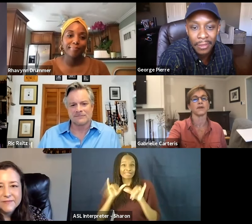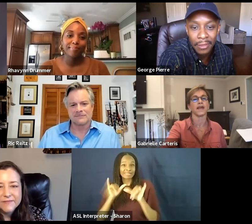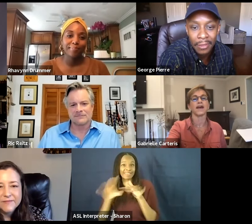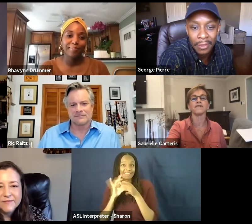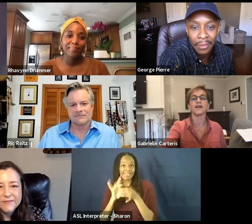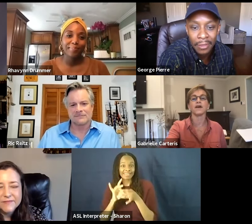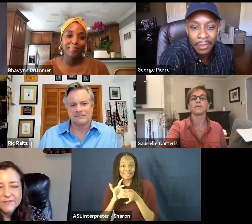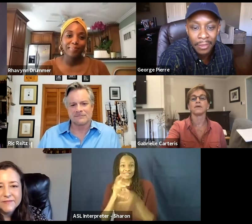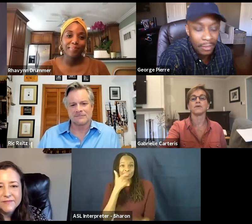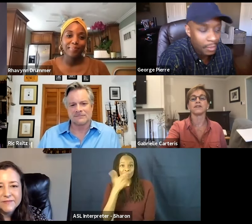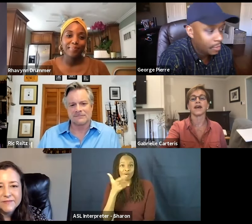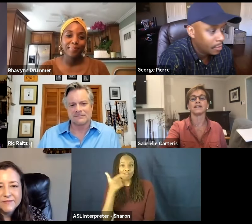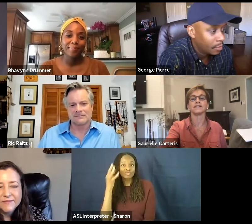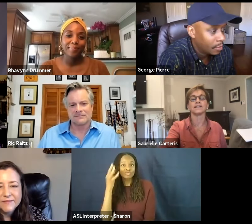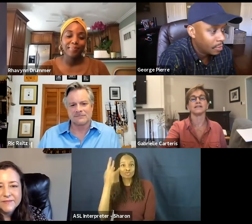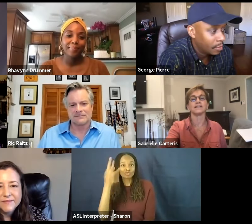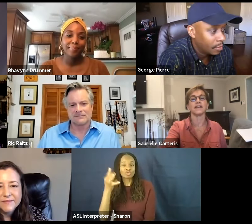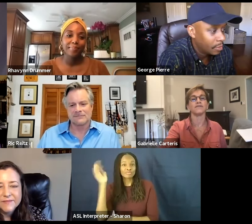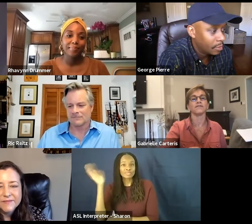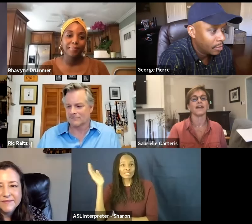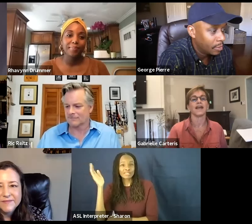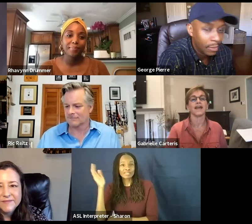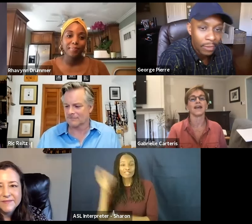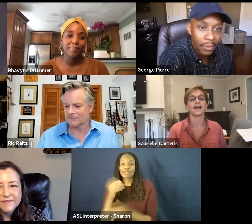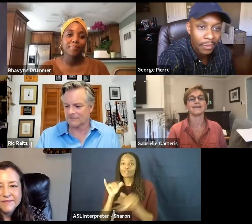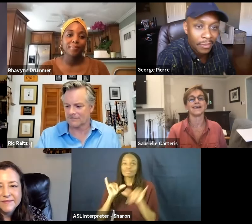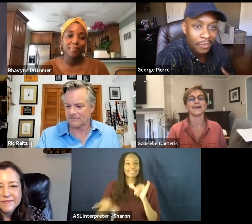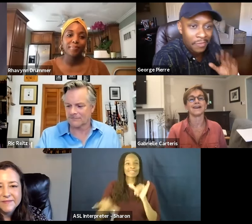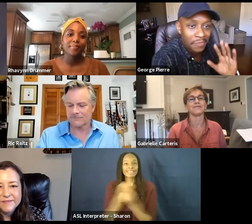presentations that we have. But with that, stay safe